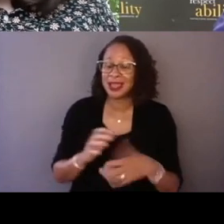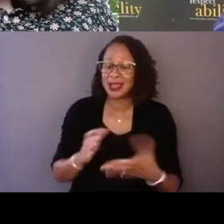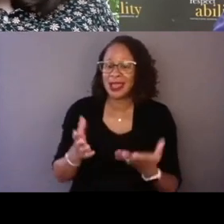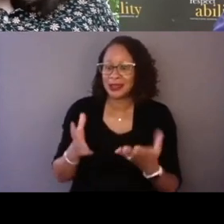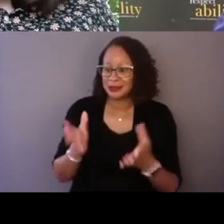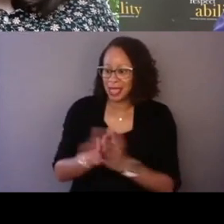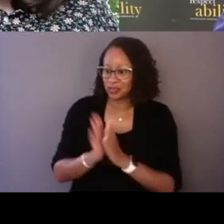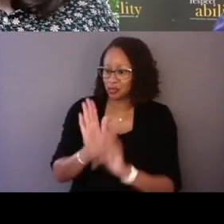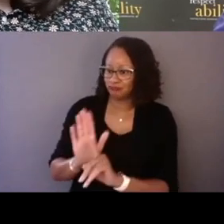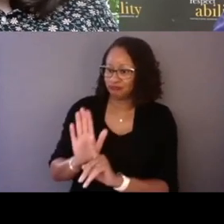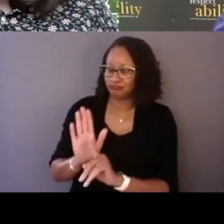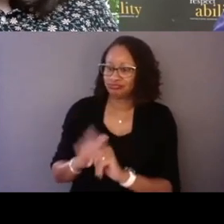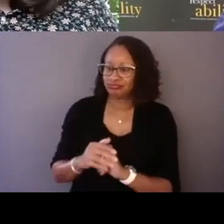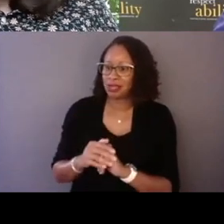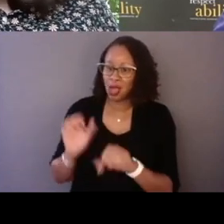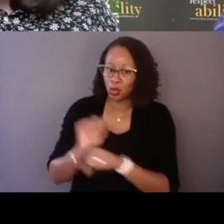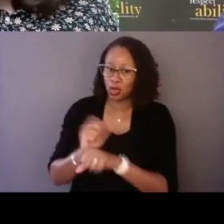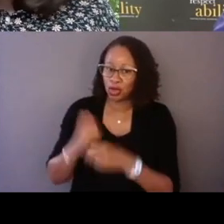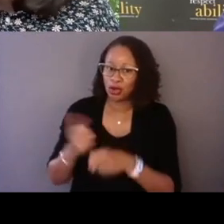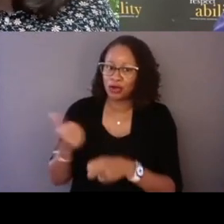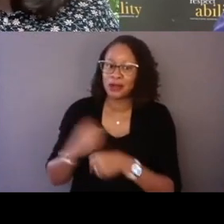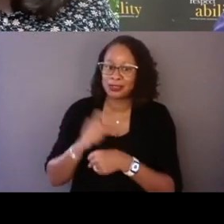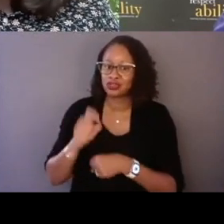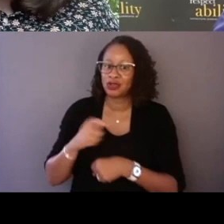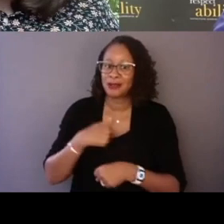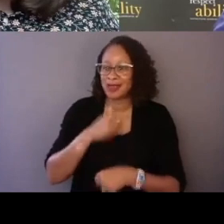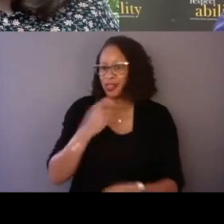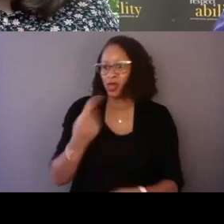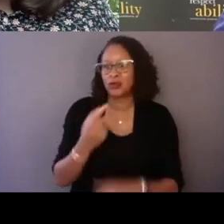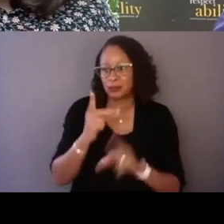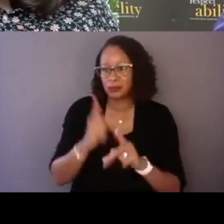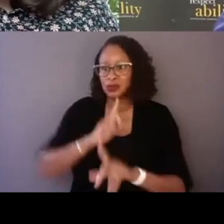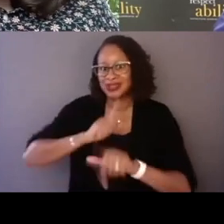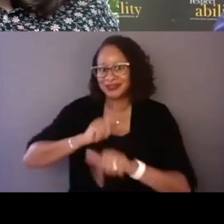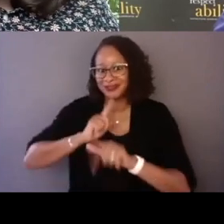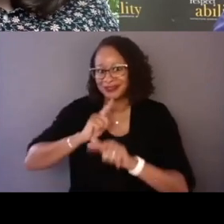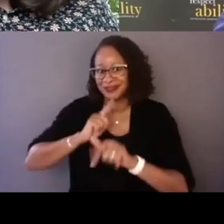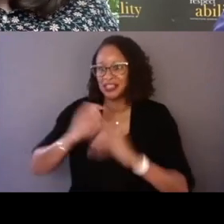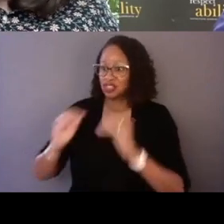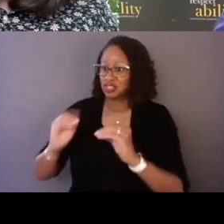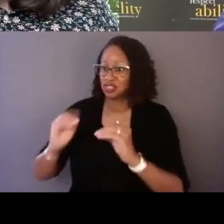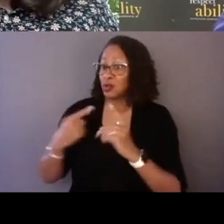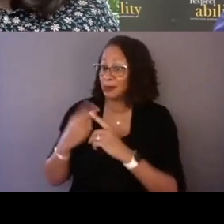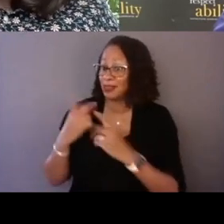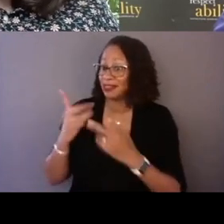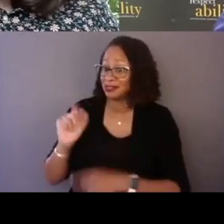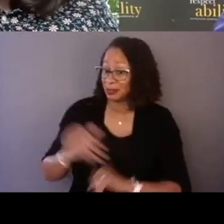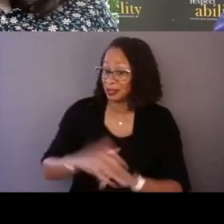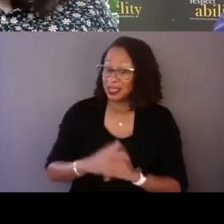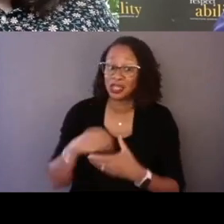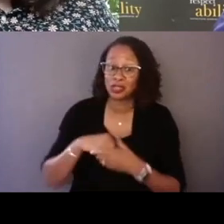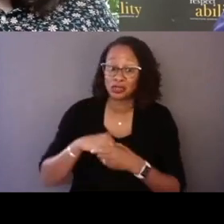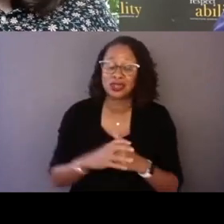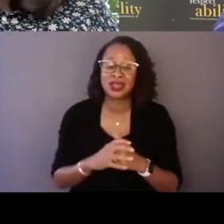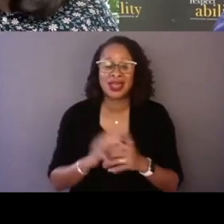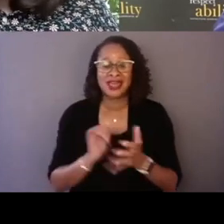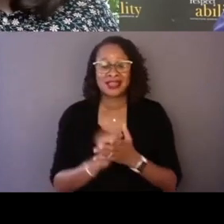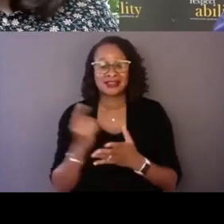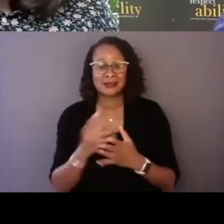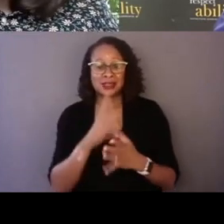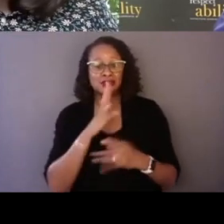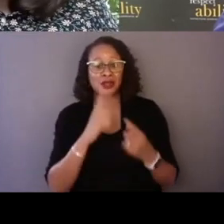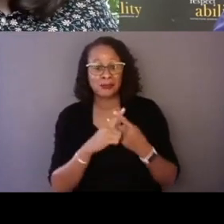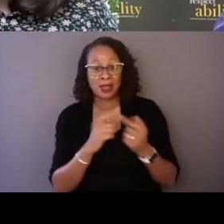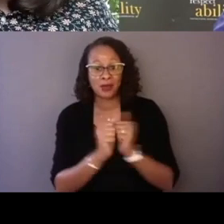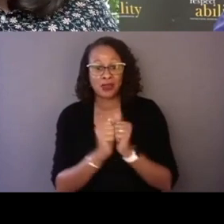be pushing and working harder and making sure I'm not the only one in this space anymore. So that's something that I talk a lot with my students